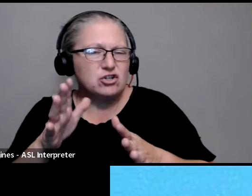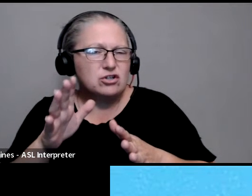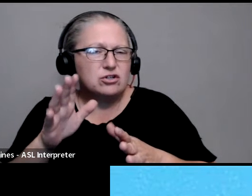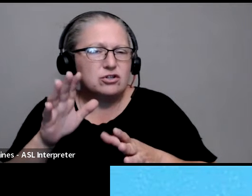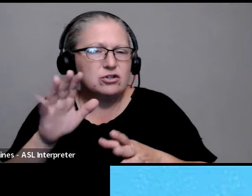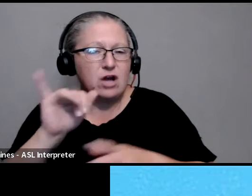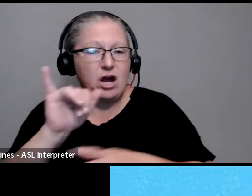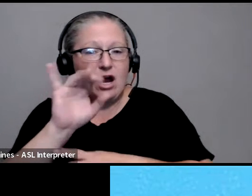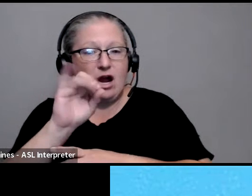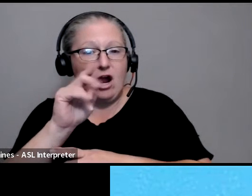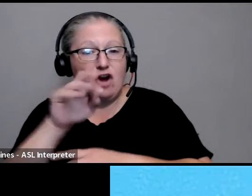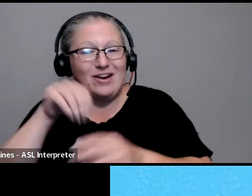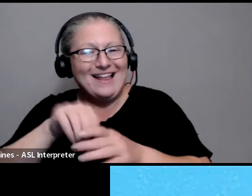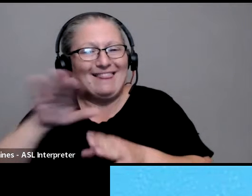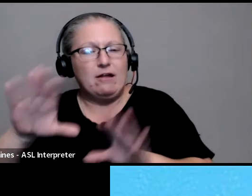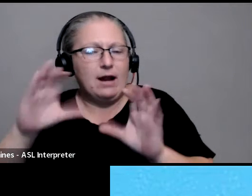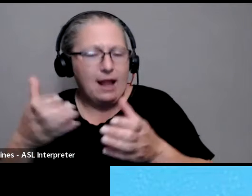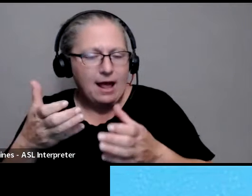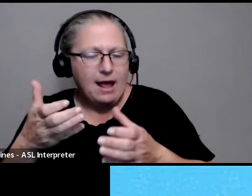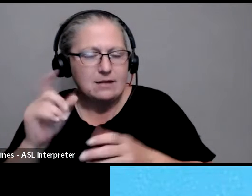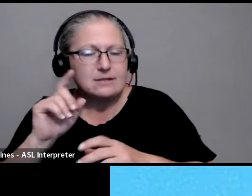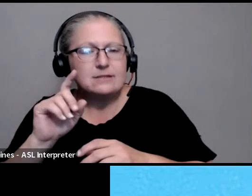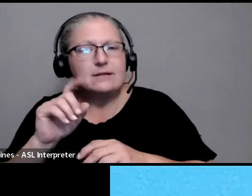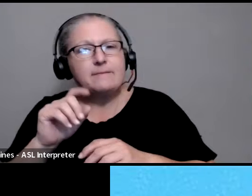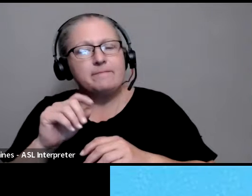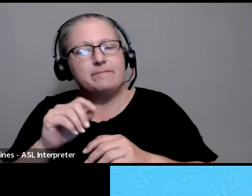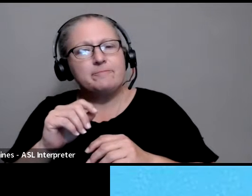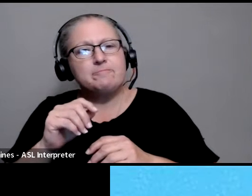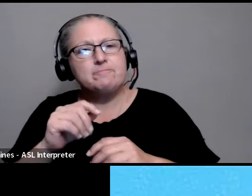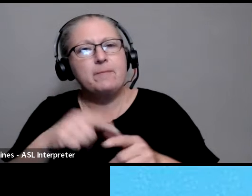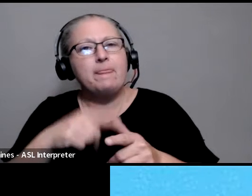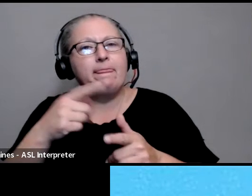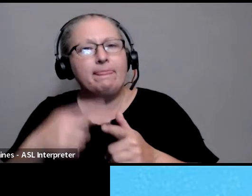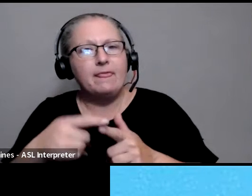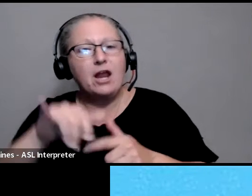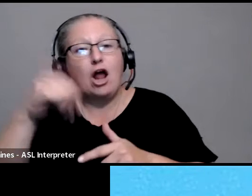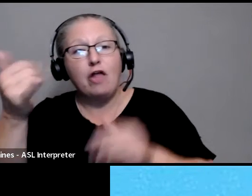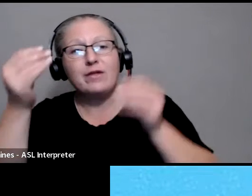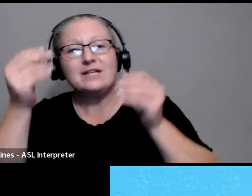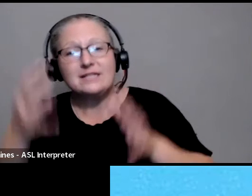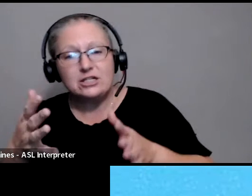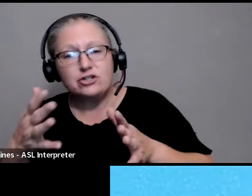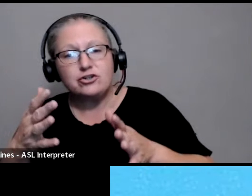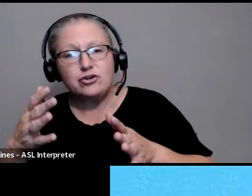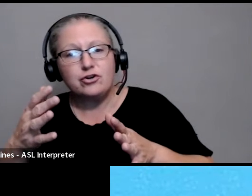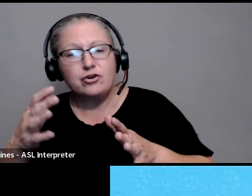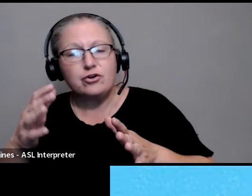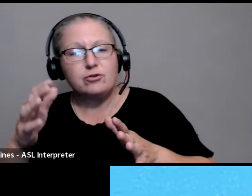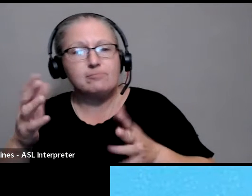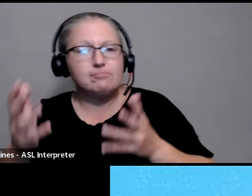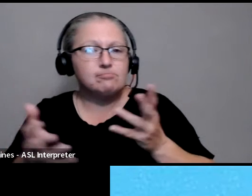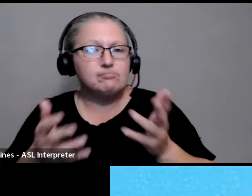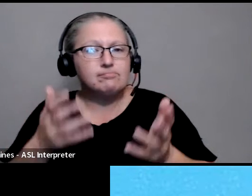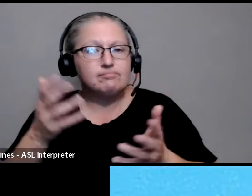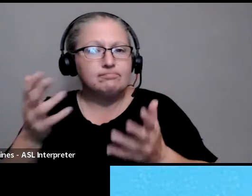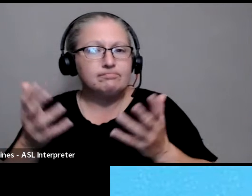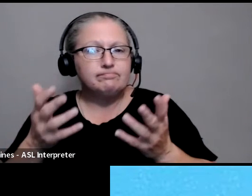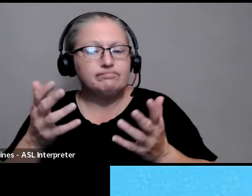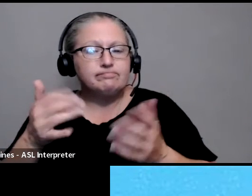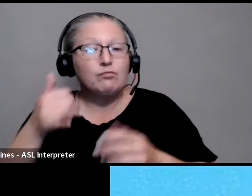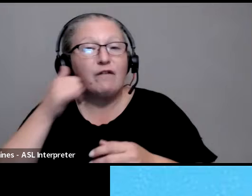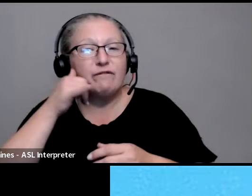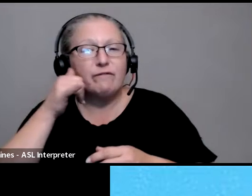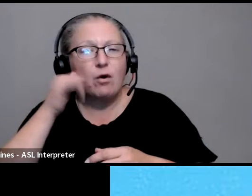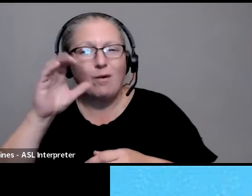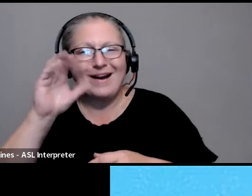yondering within their own classroom. And then other teachers doing kind of the phone